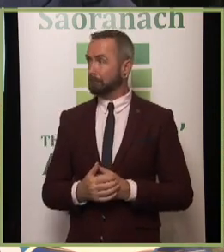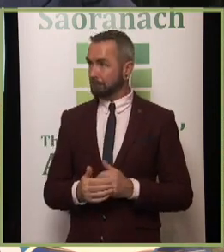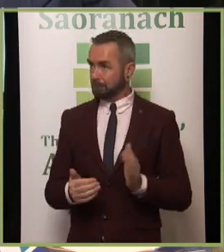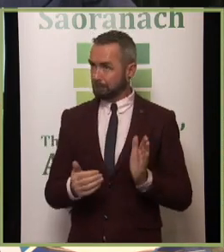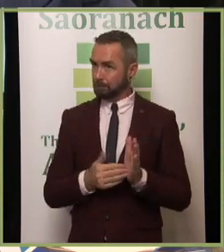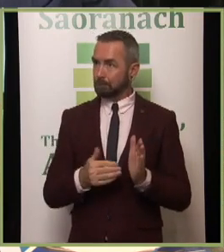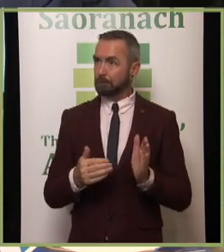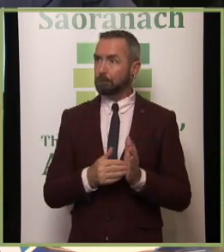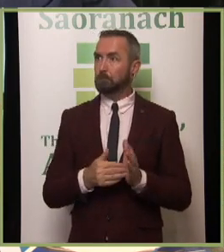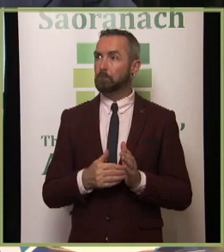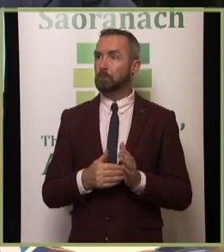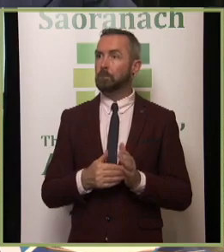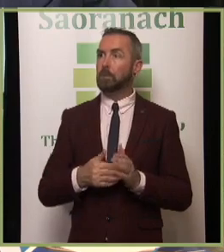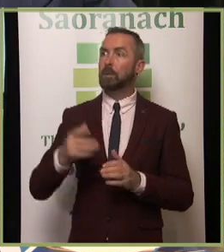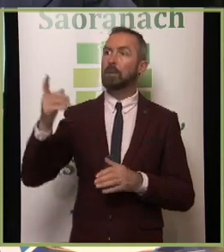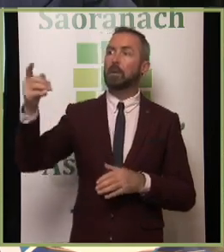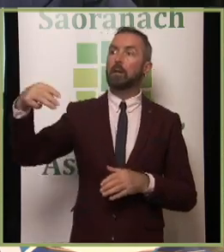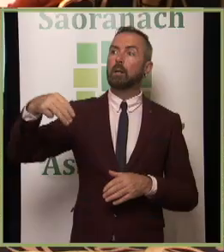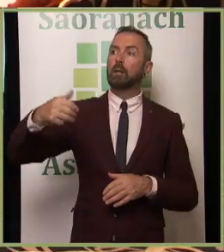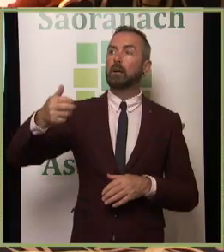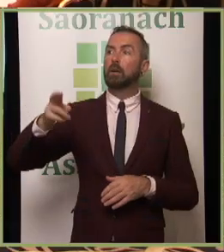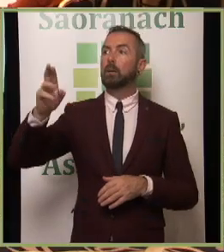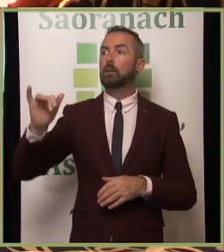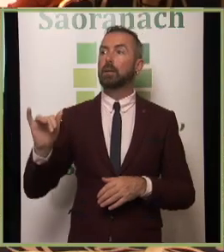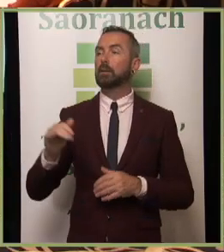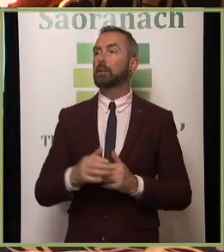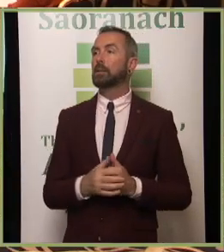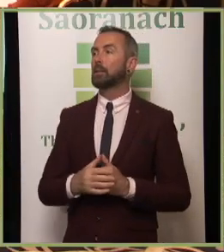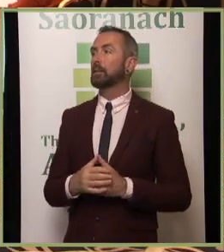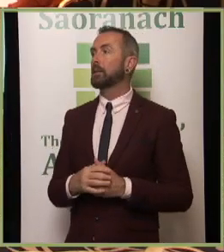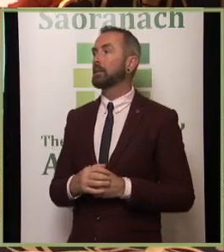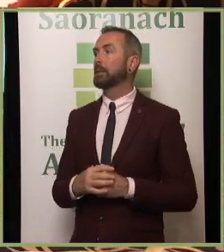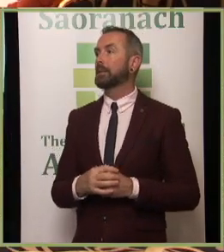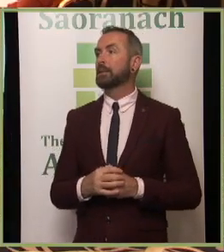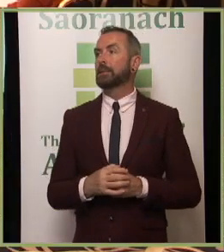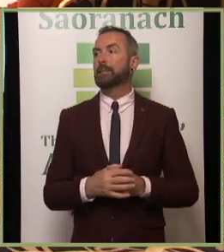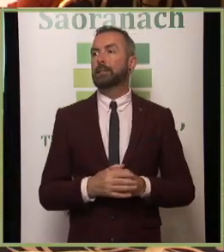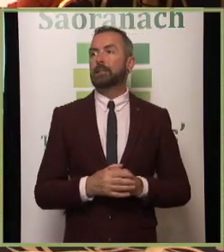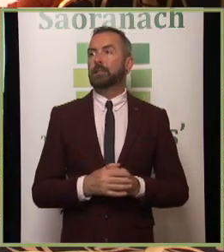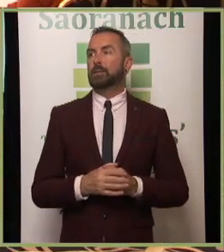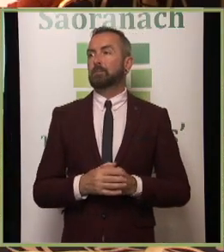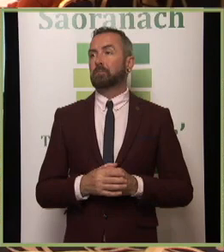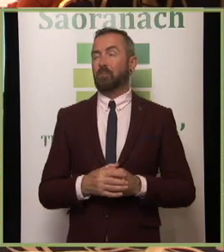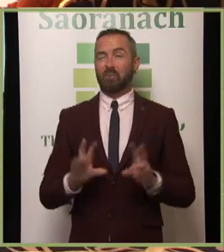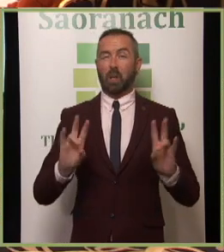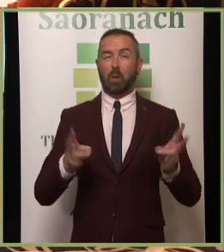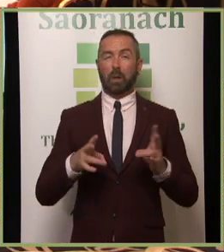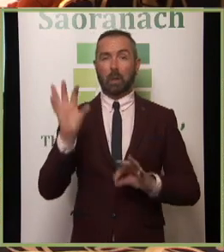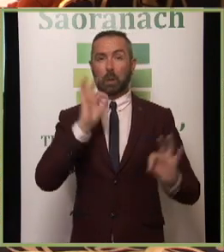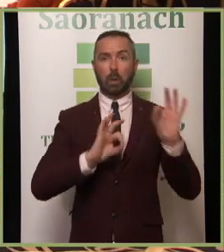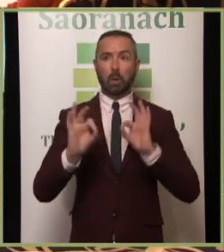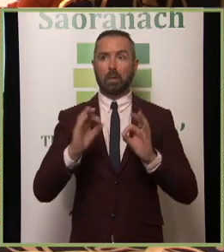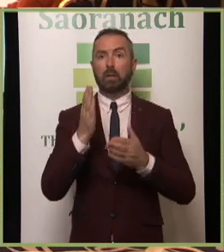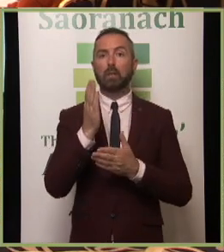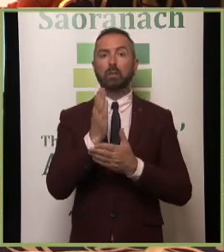Yeah, okay, great. Sorry, Mary. And then we'll go to, table 2. So, having done a very quick Google, some of the land they are